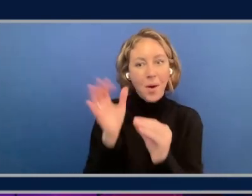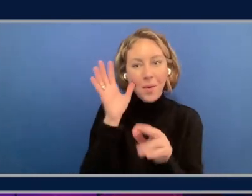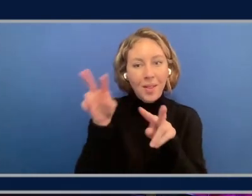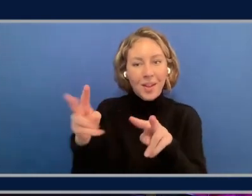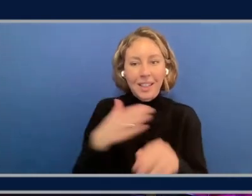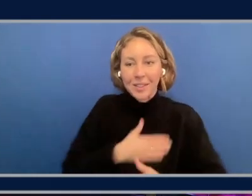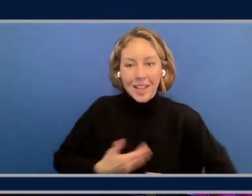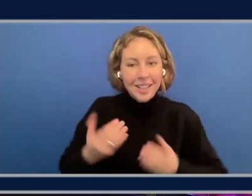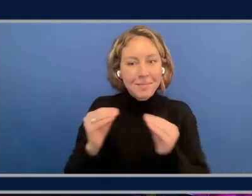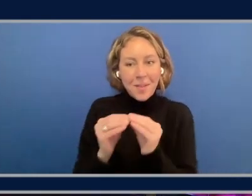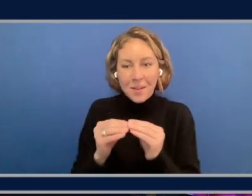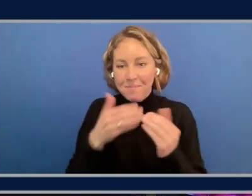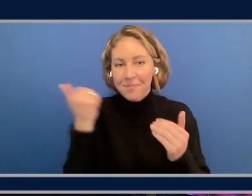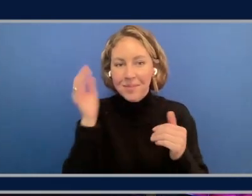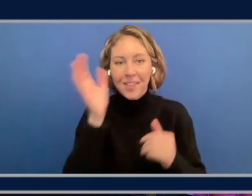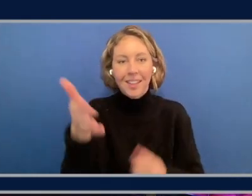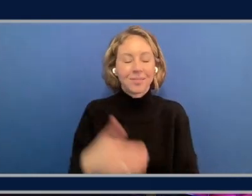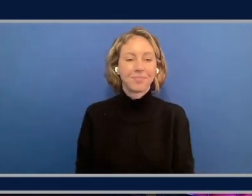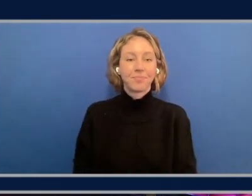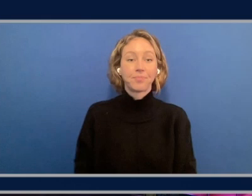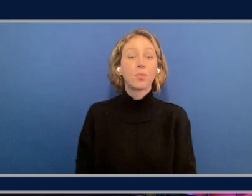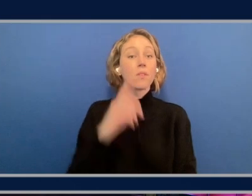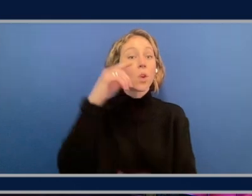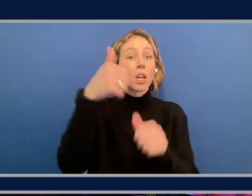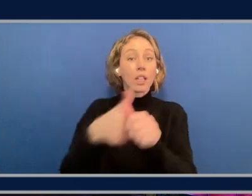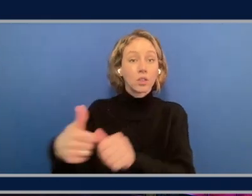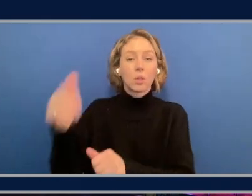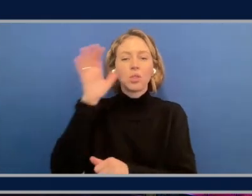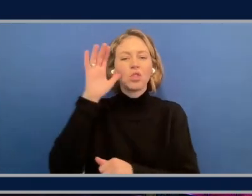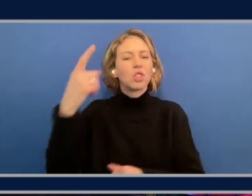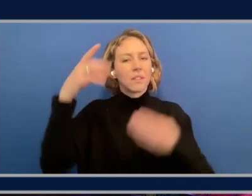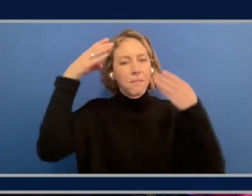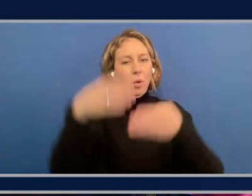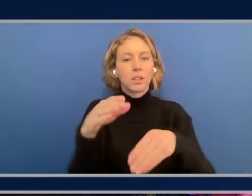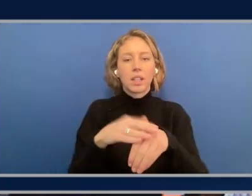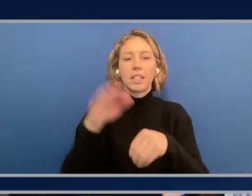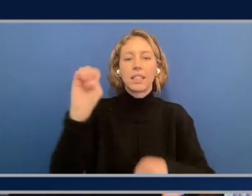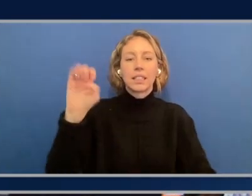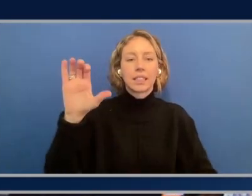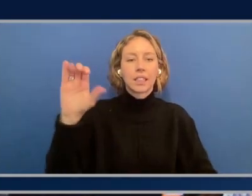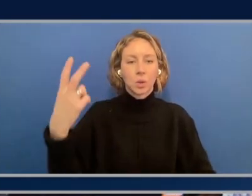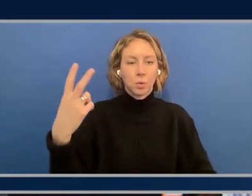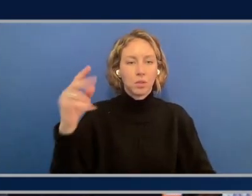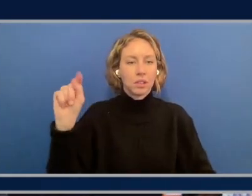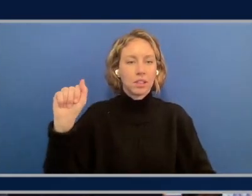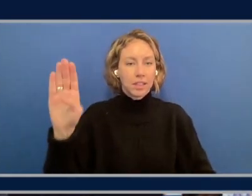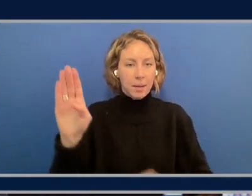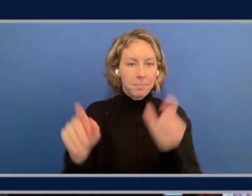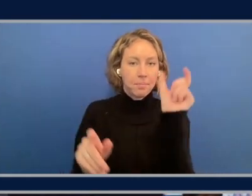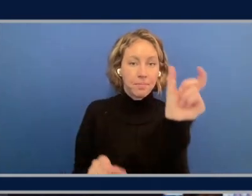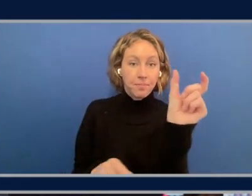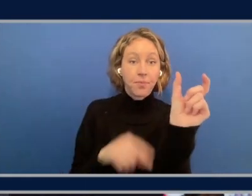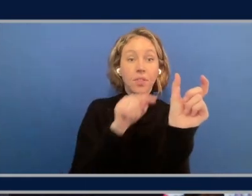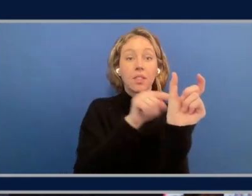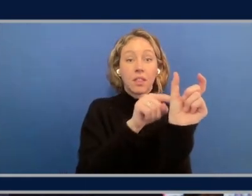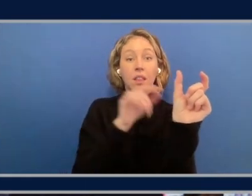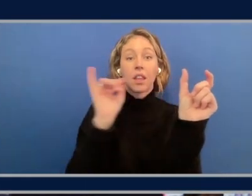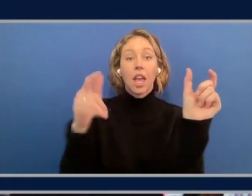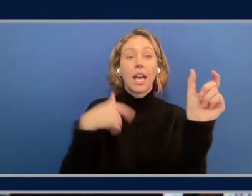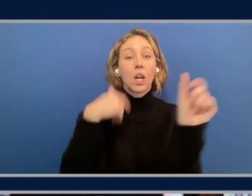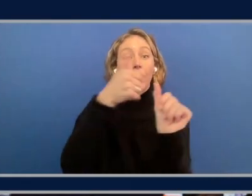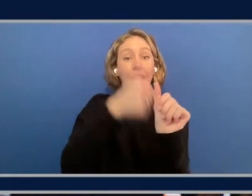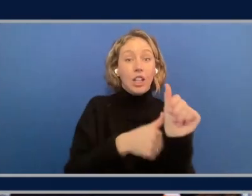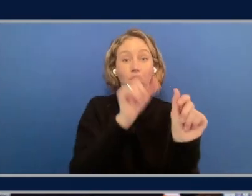So yeah, in every tab. So I'm just going to focus on the EC2 tab here today. Yeah. So here, each tab has